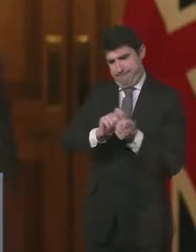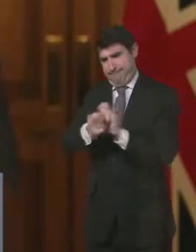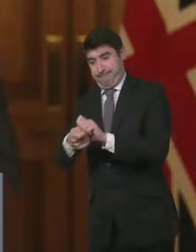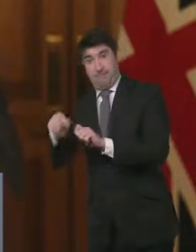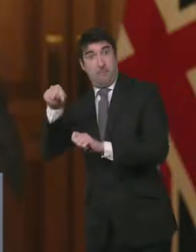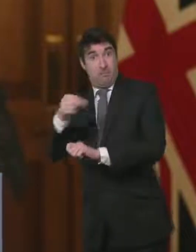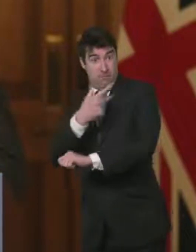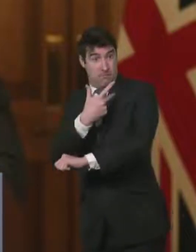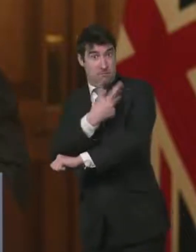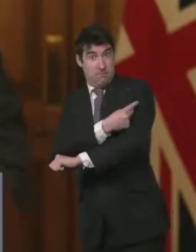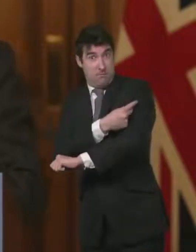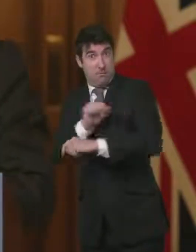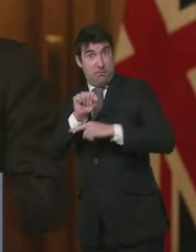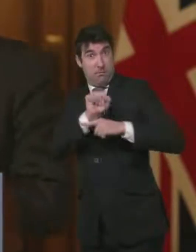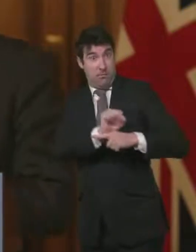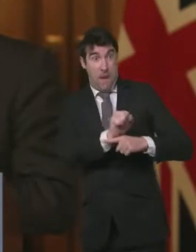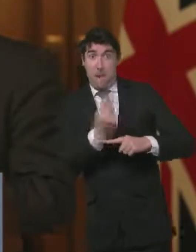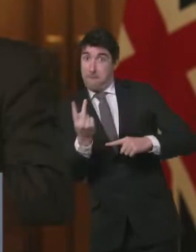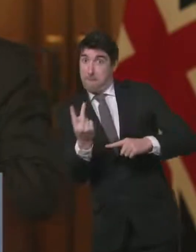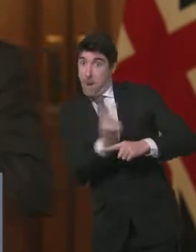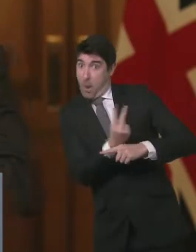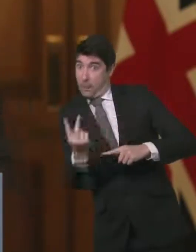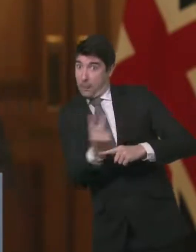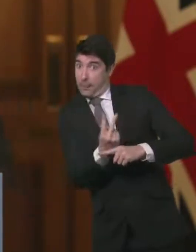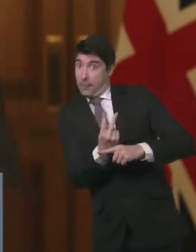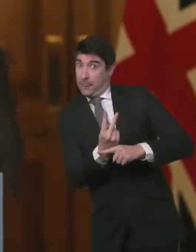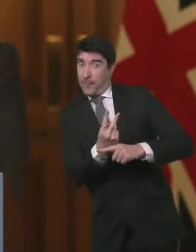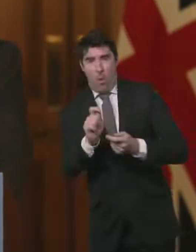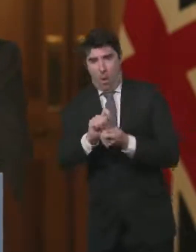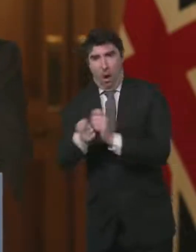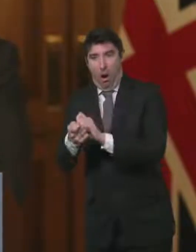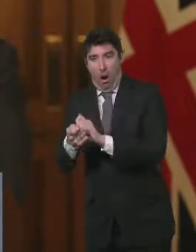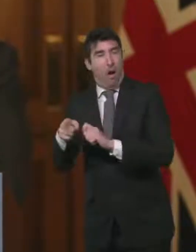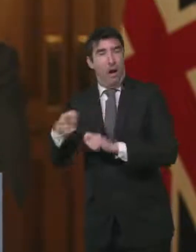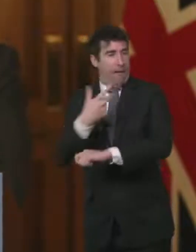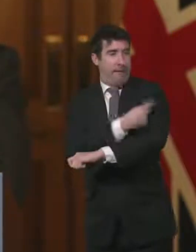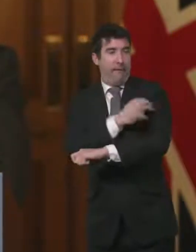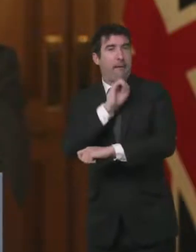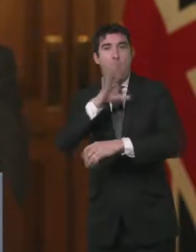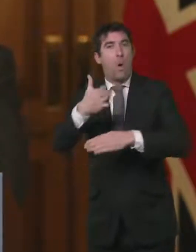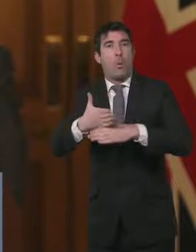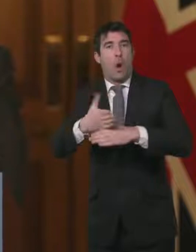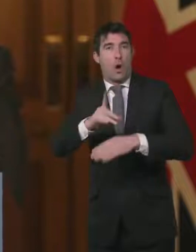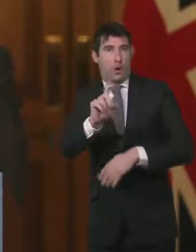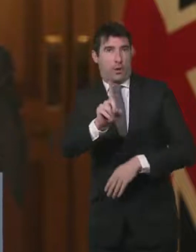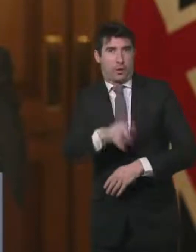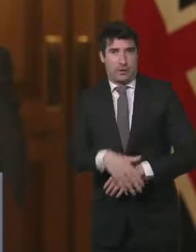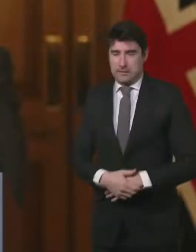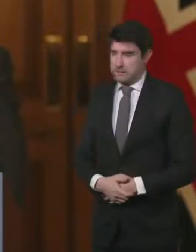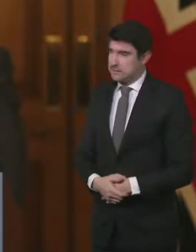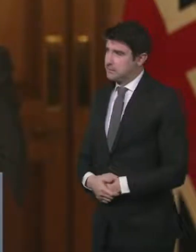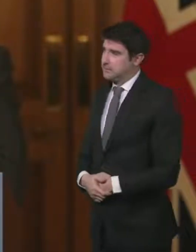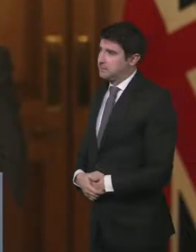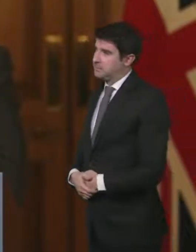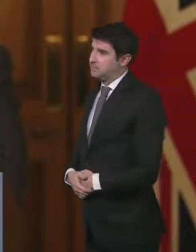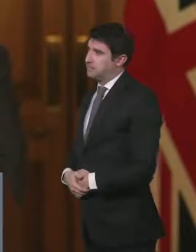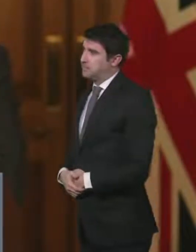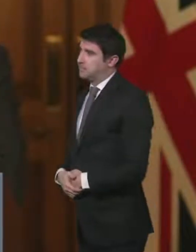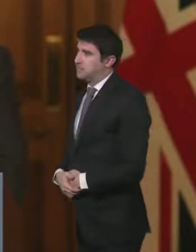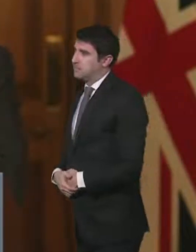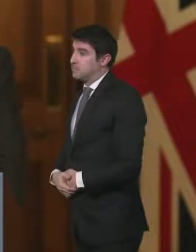Yeah, well, thanks, Charlie. Look, I'm not going to hide it from you. That obviously was an option that we considered